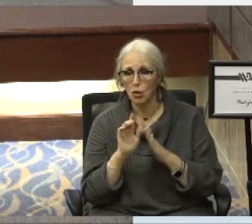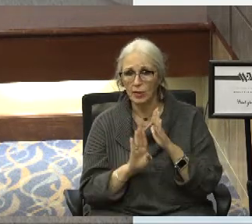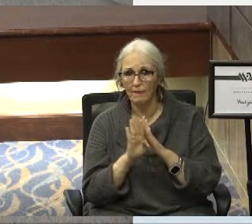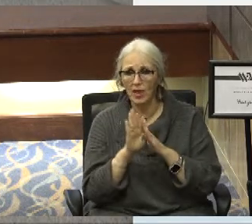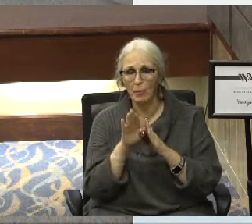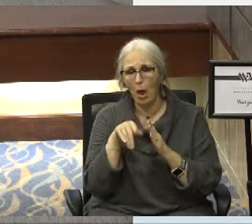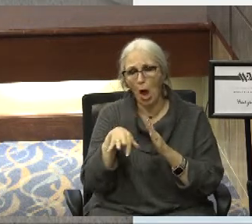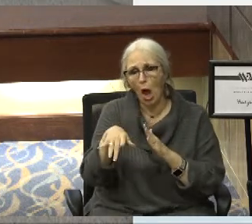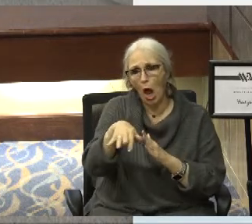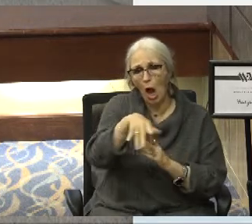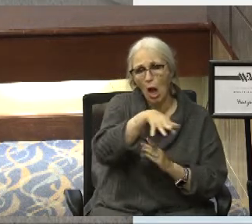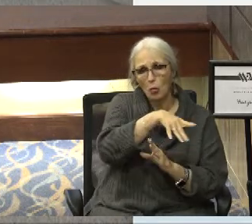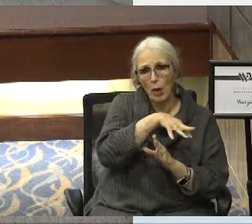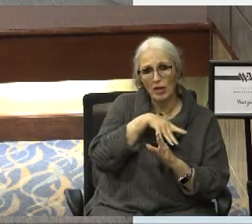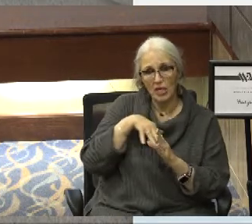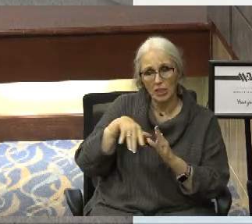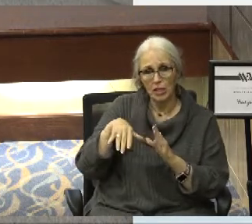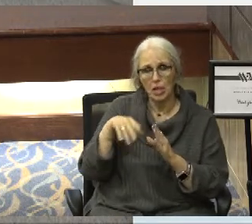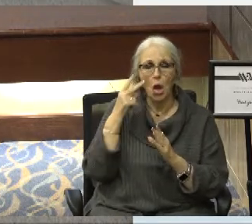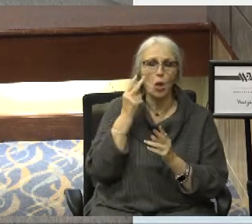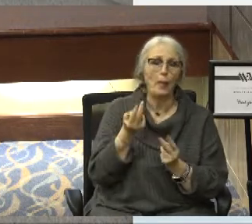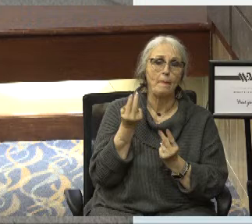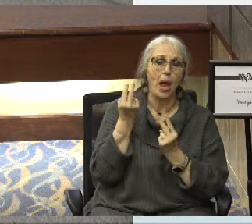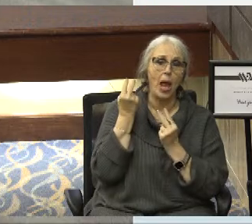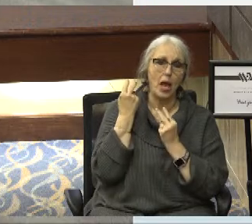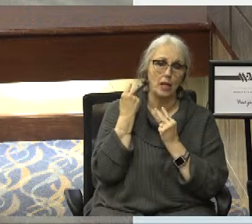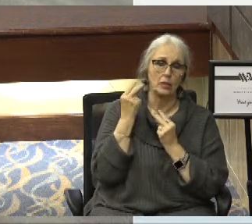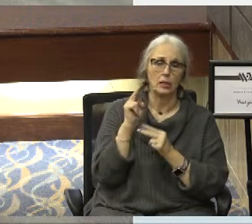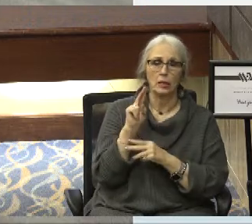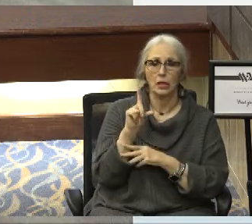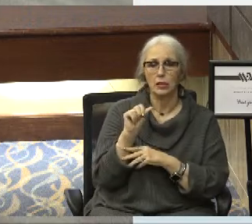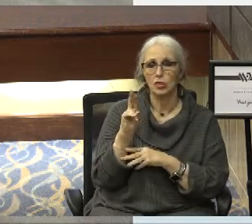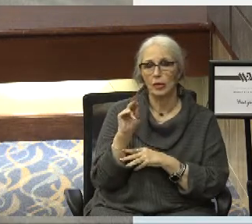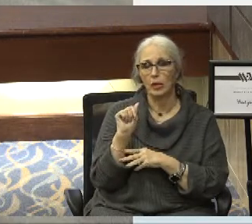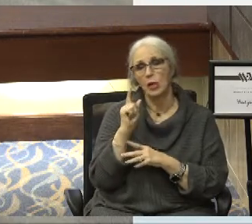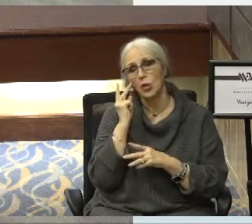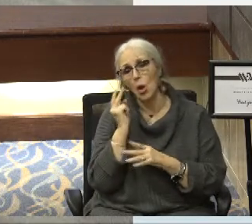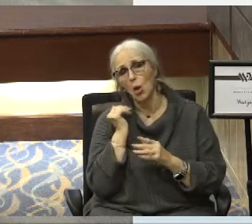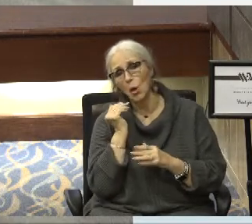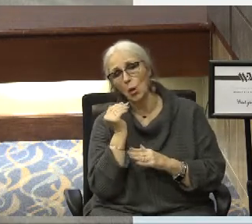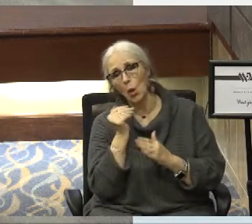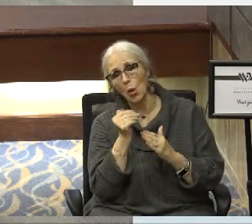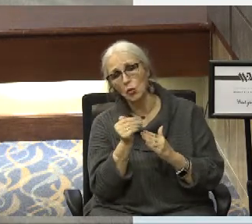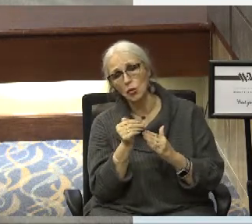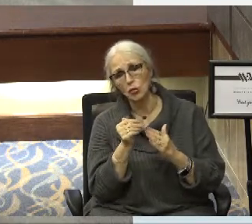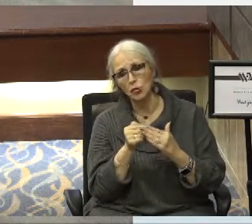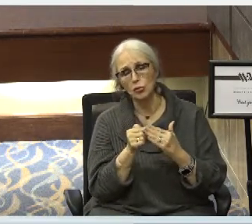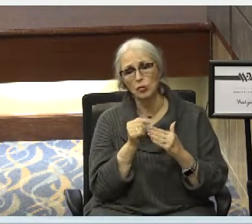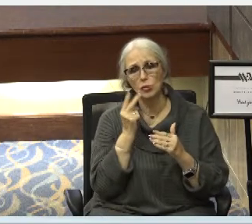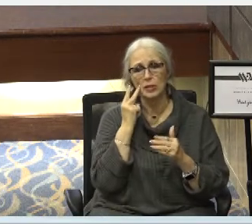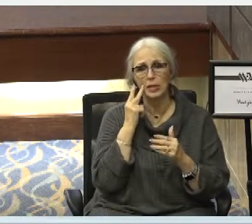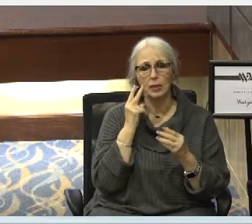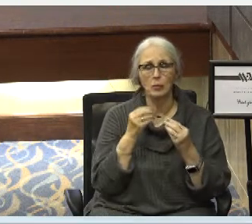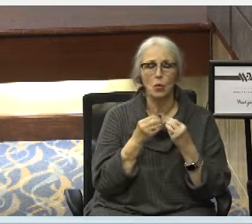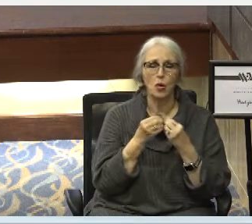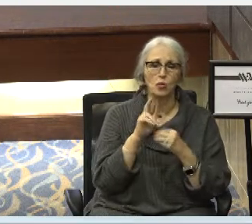it. Looking back to LaSalle and then looking up 12th Street where you have more